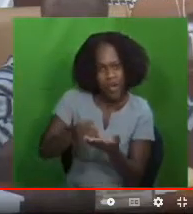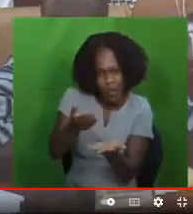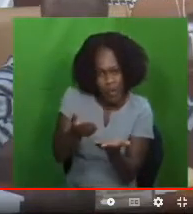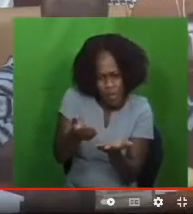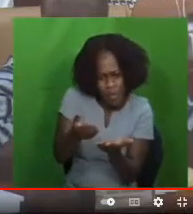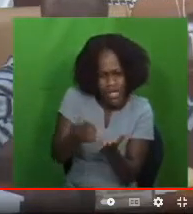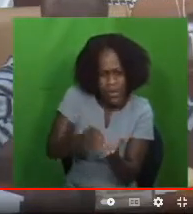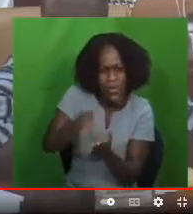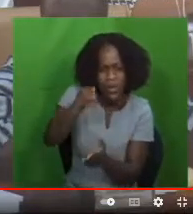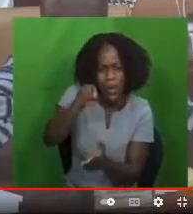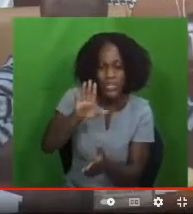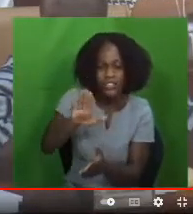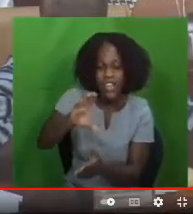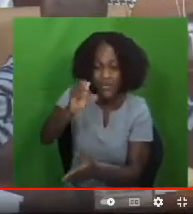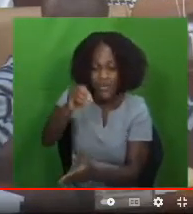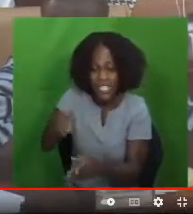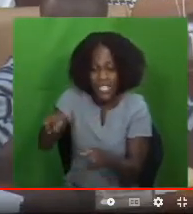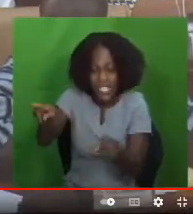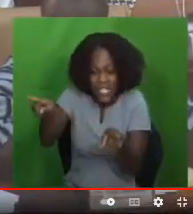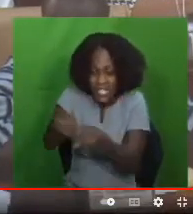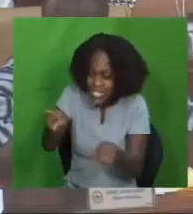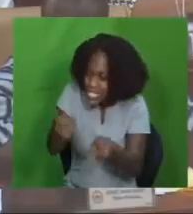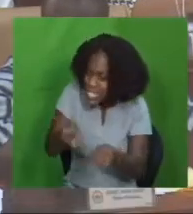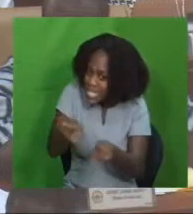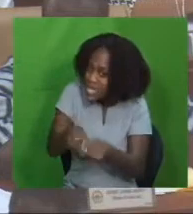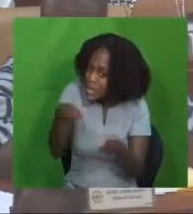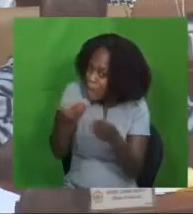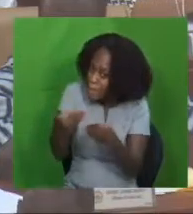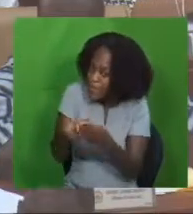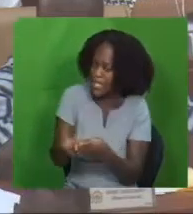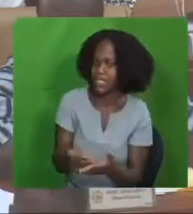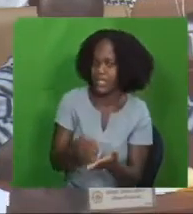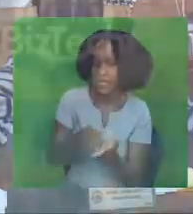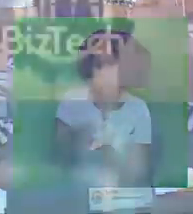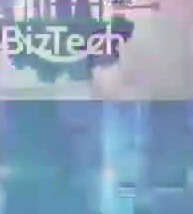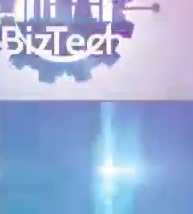charge 1.5% on that tax that the son is paying.